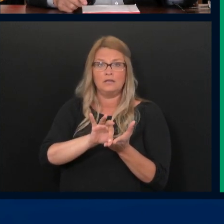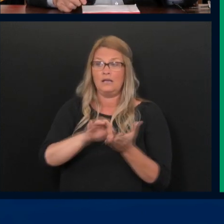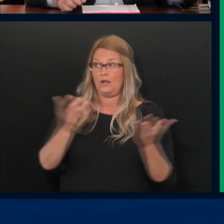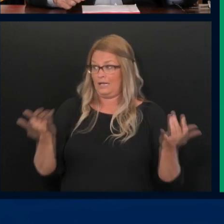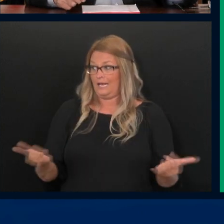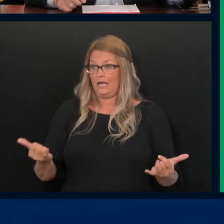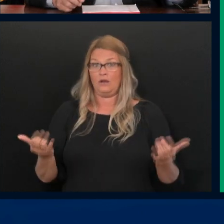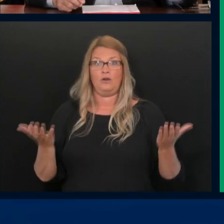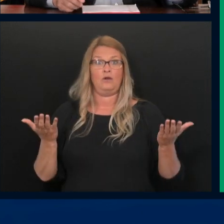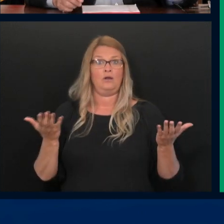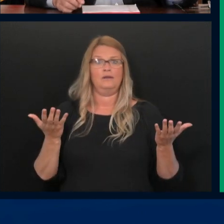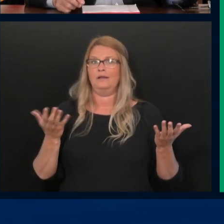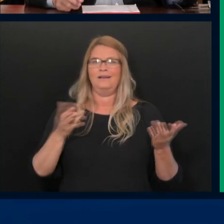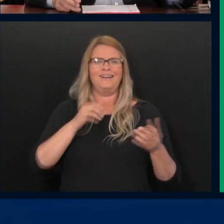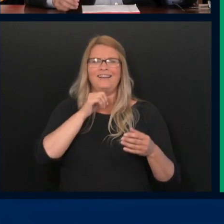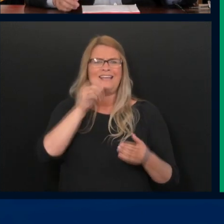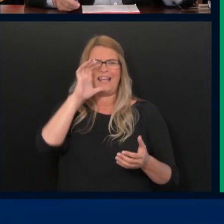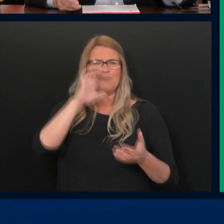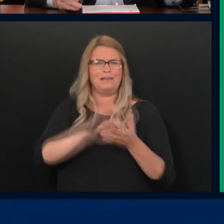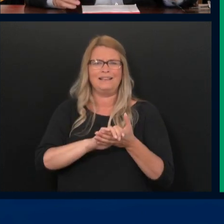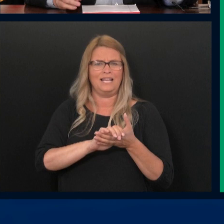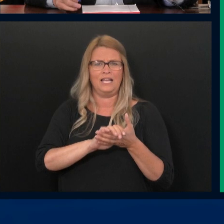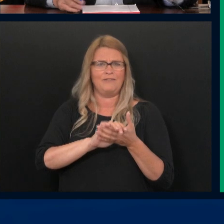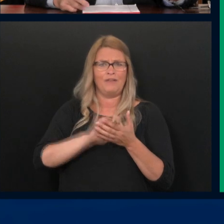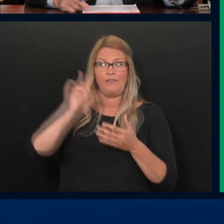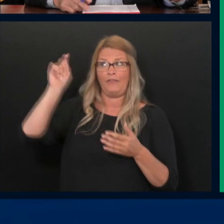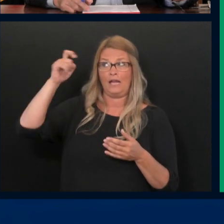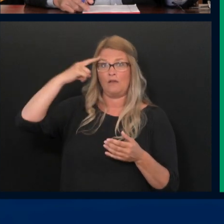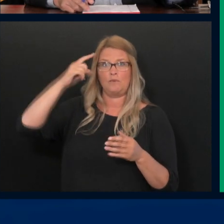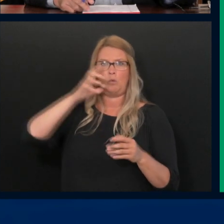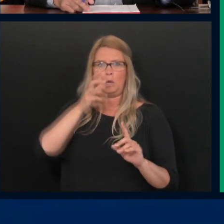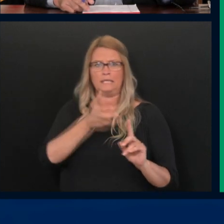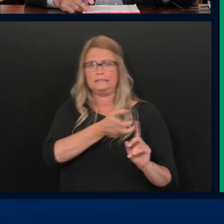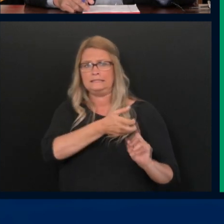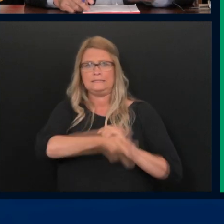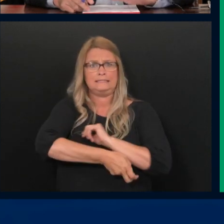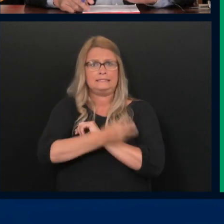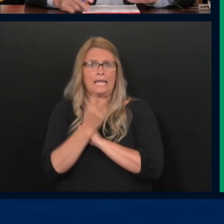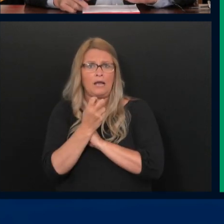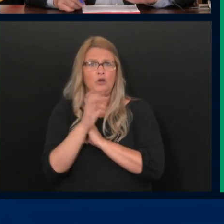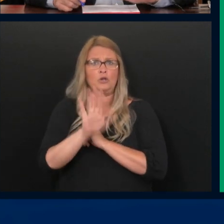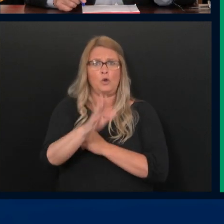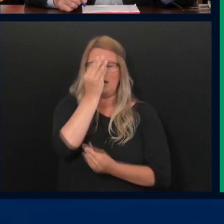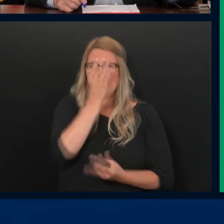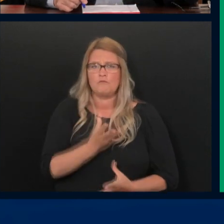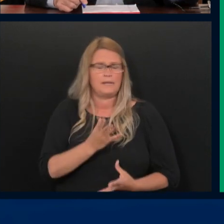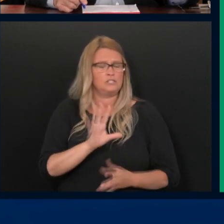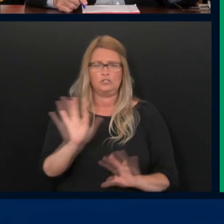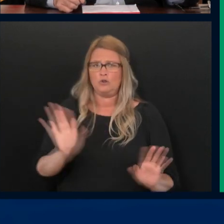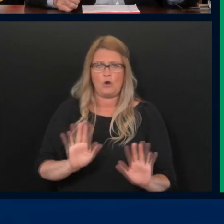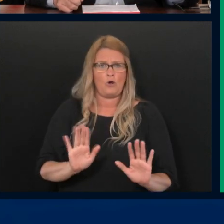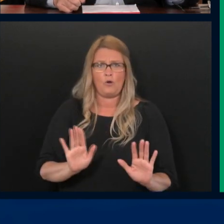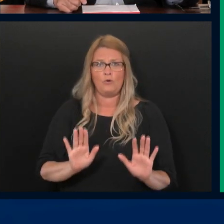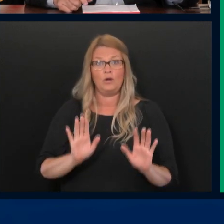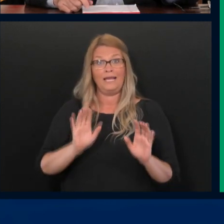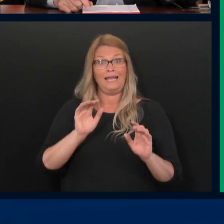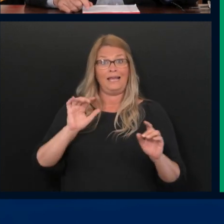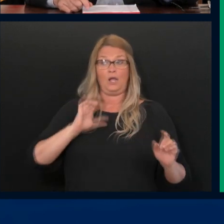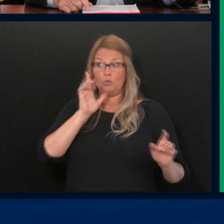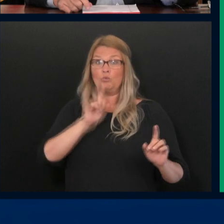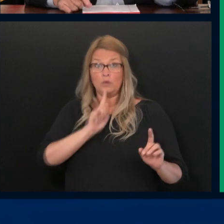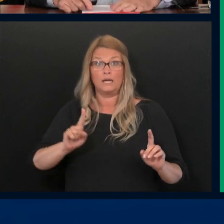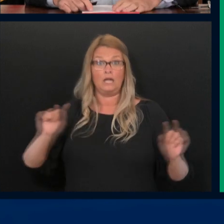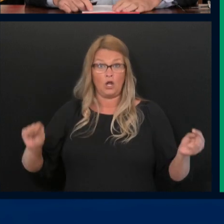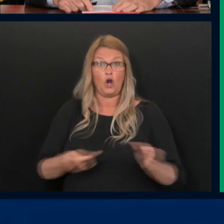ages of old and everything. We have got to live in the ages of new. And this hurts us by not being counted,